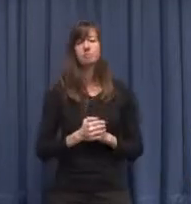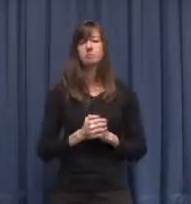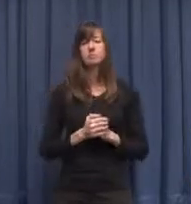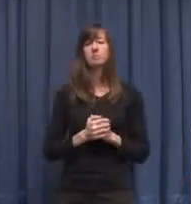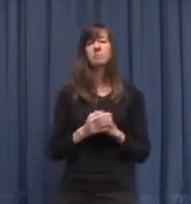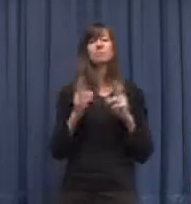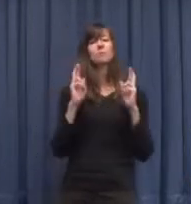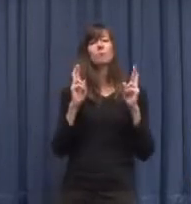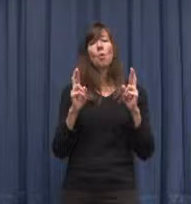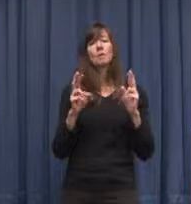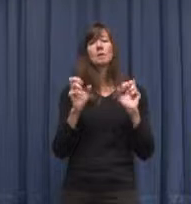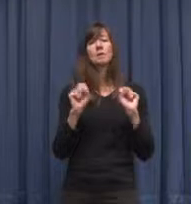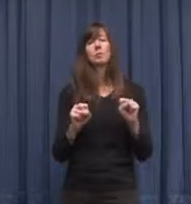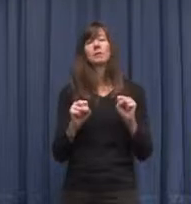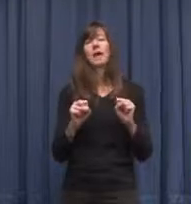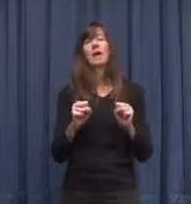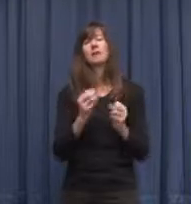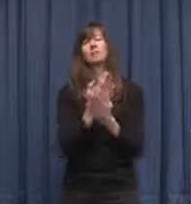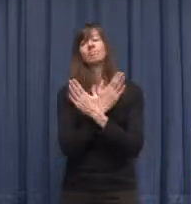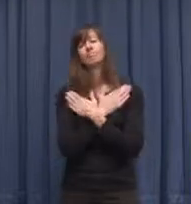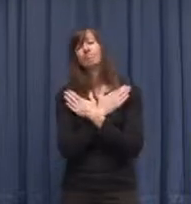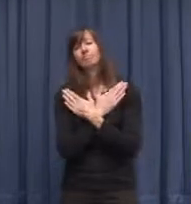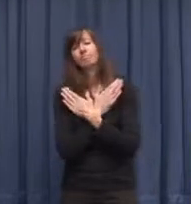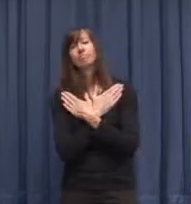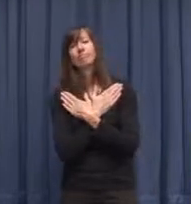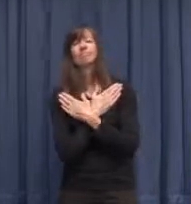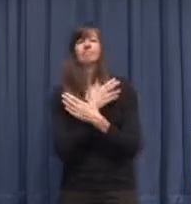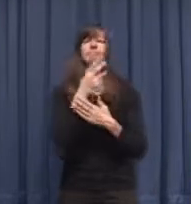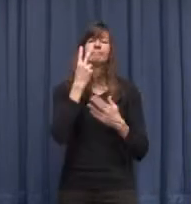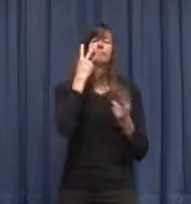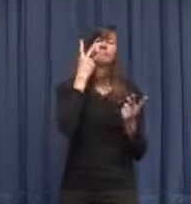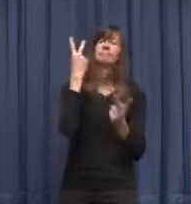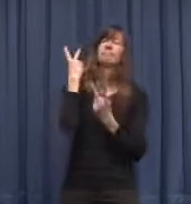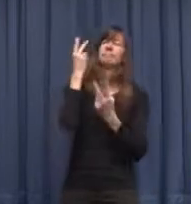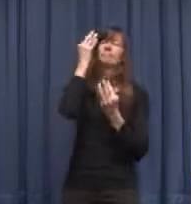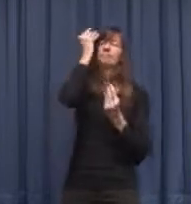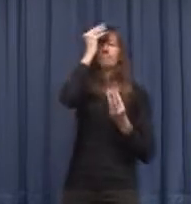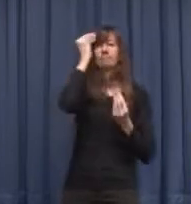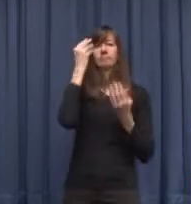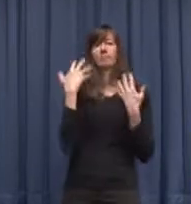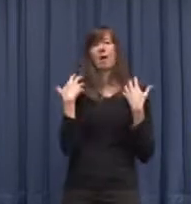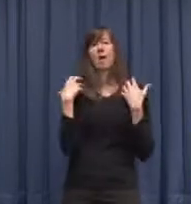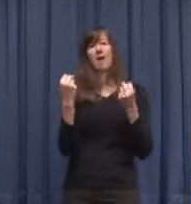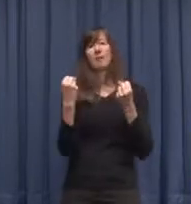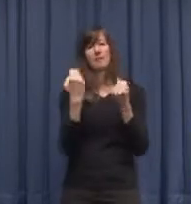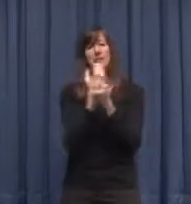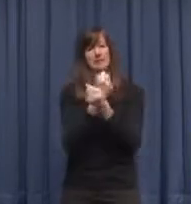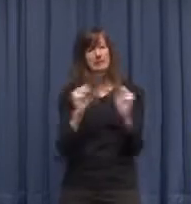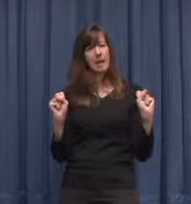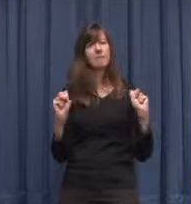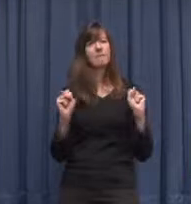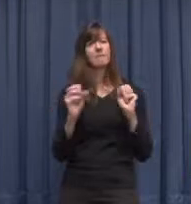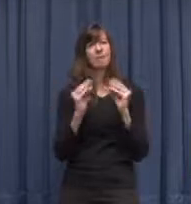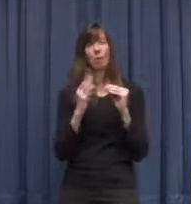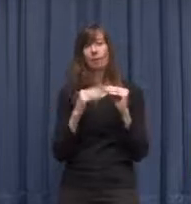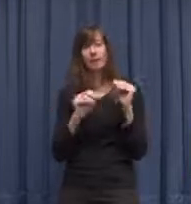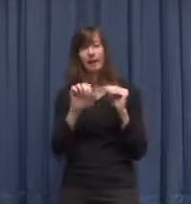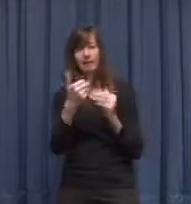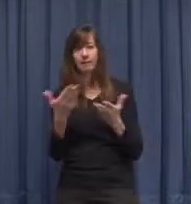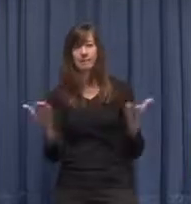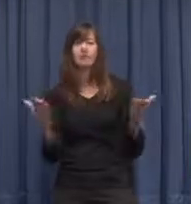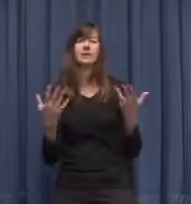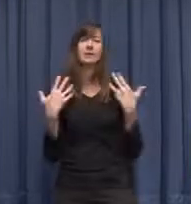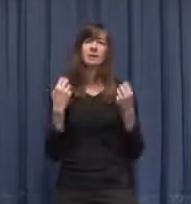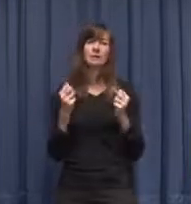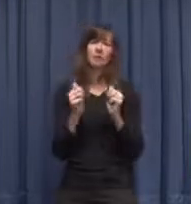restful and reflective and healthy and safe, more than anything, Thanksgiving. I know we're going to be getting